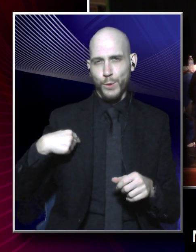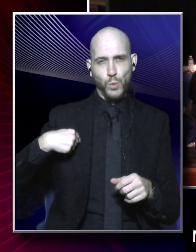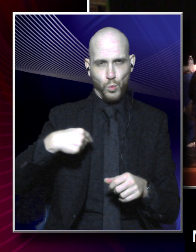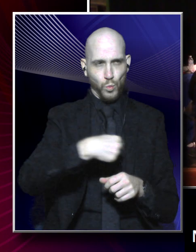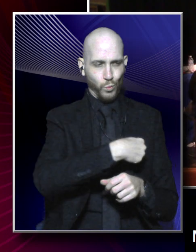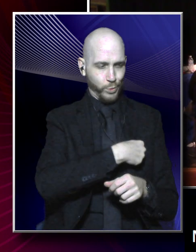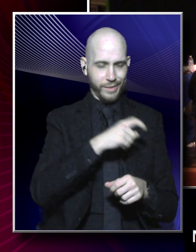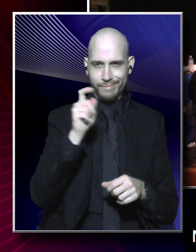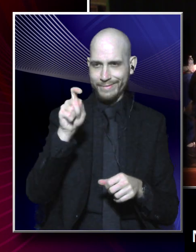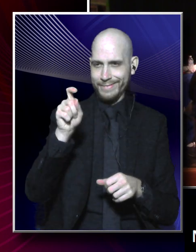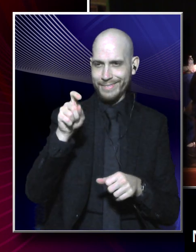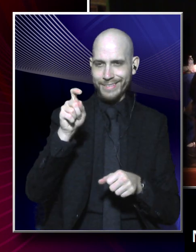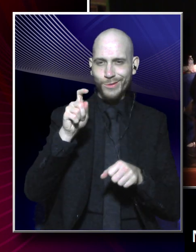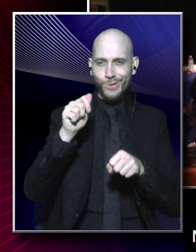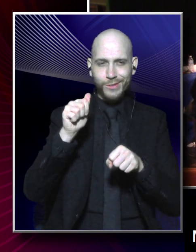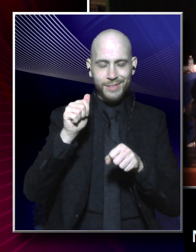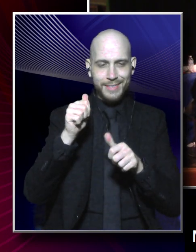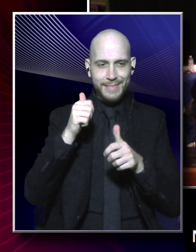of